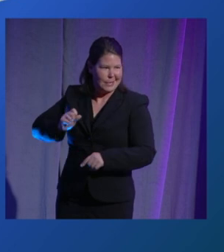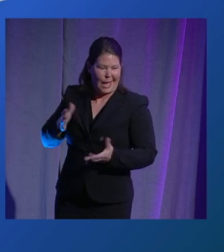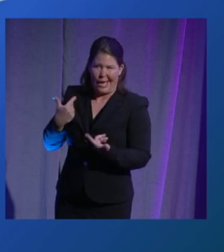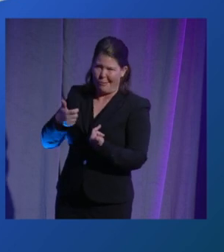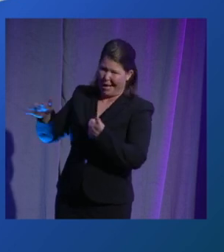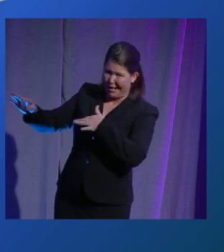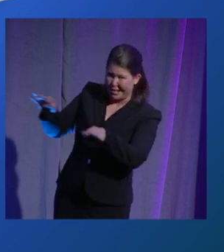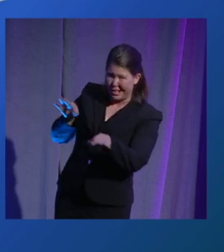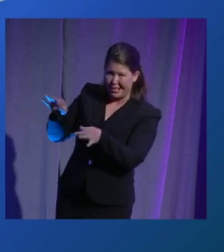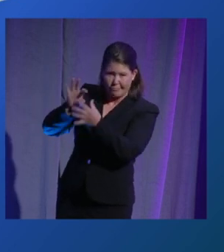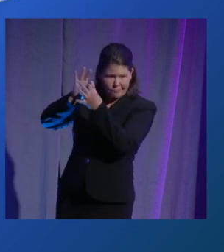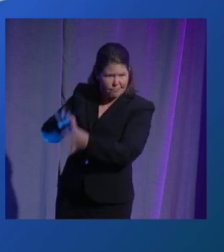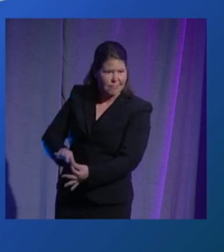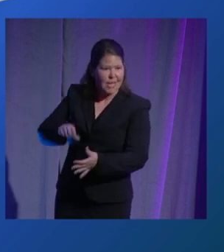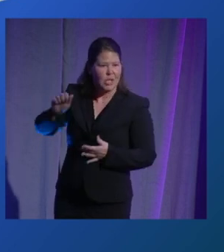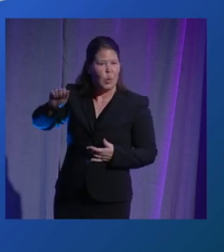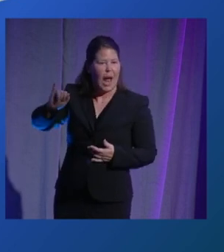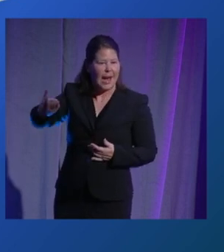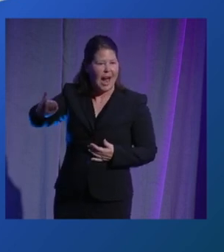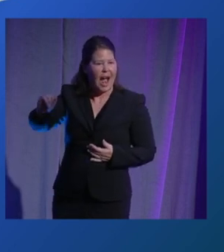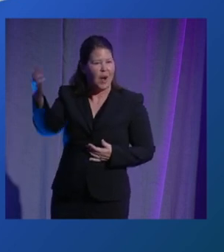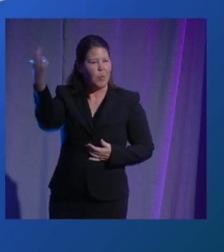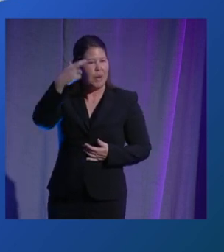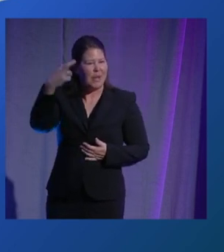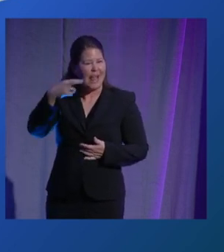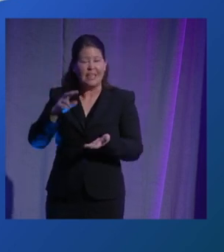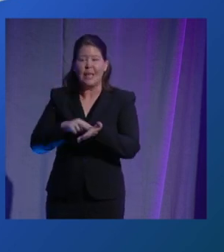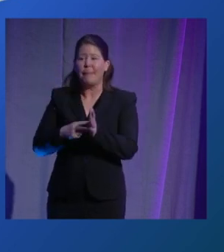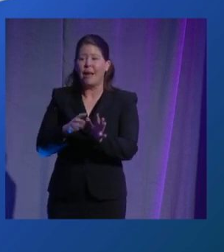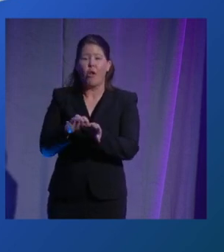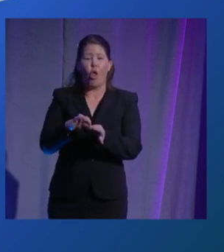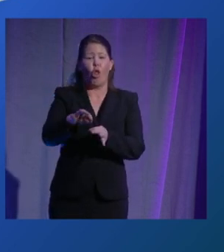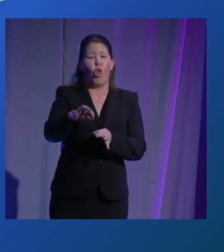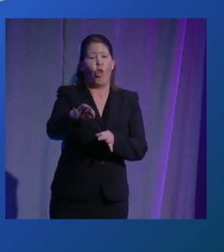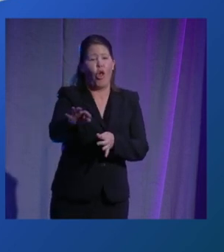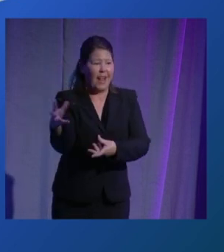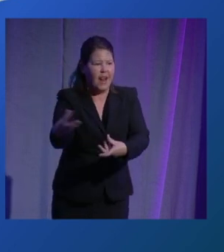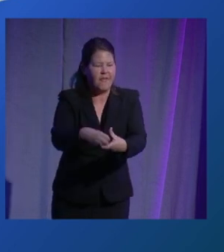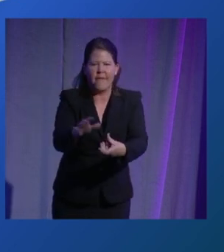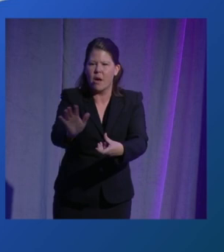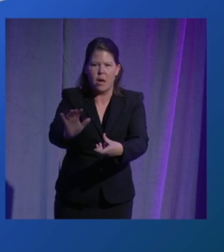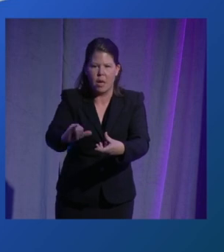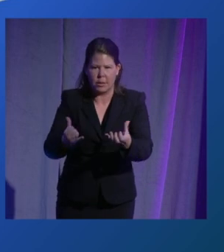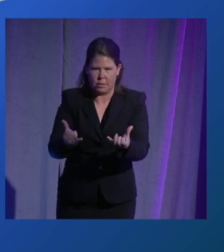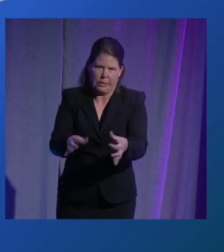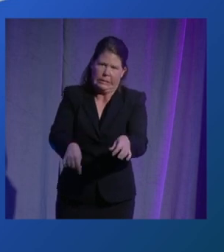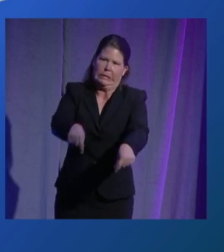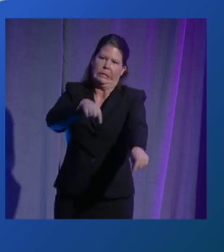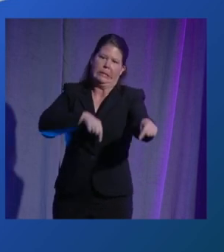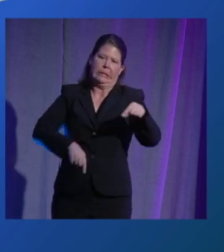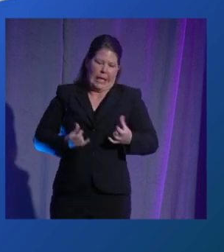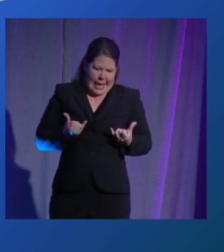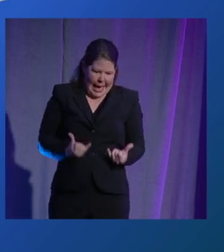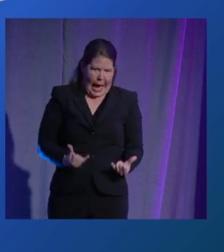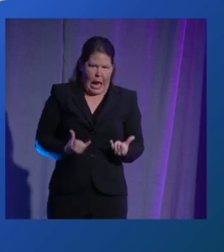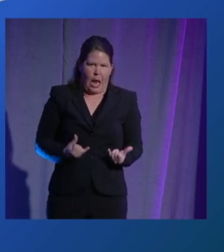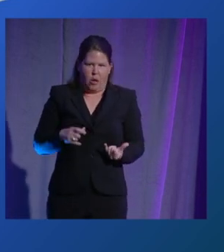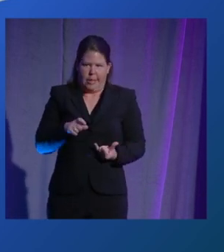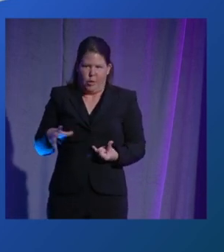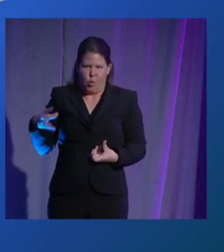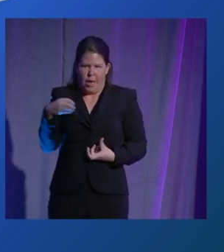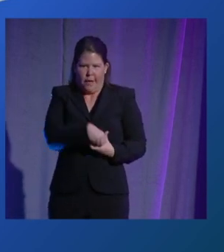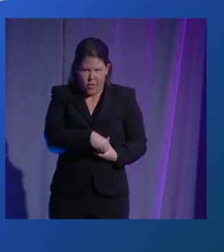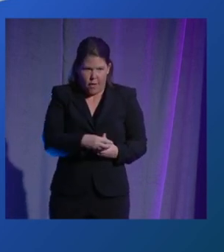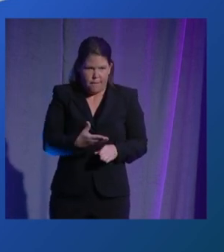concerted interest and effort to pay attention to this sort of moving forward so that so I'll just encourage everyone that there there